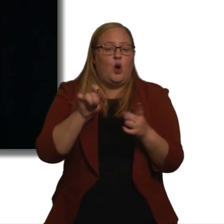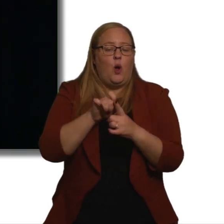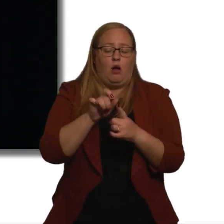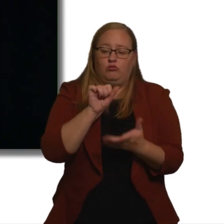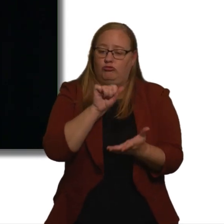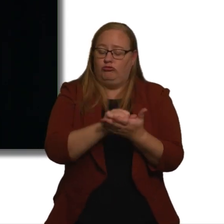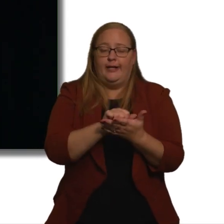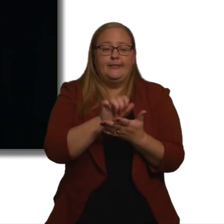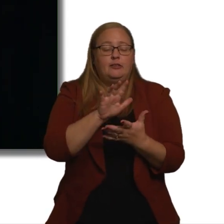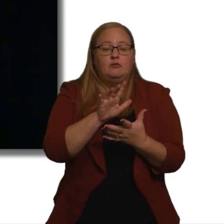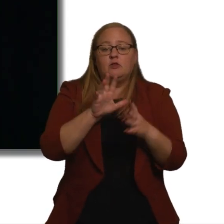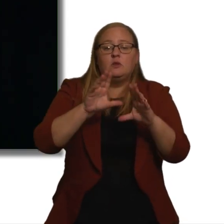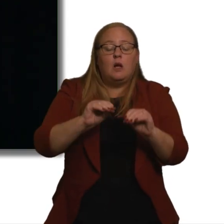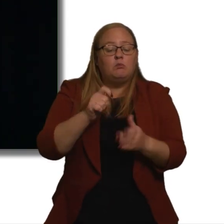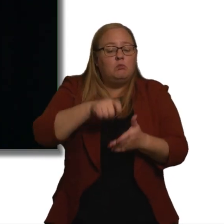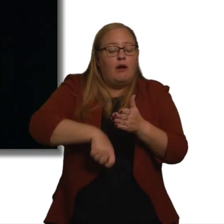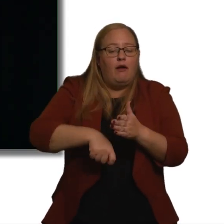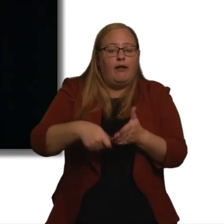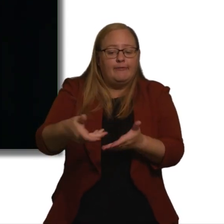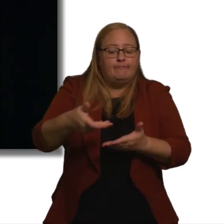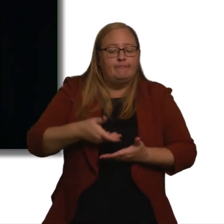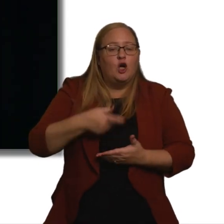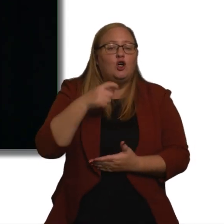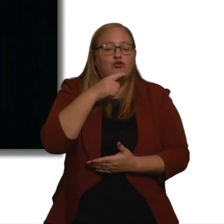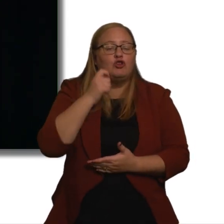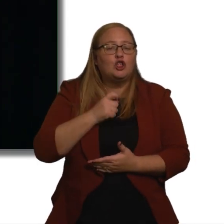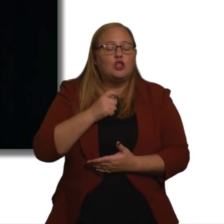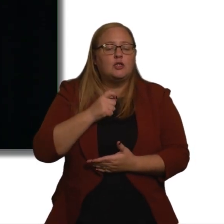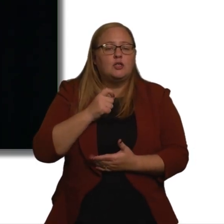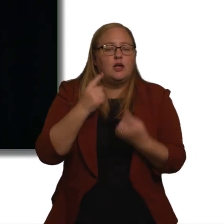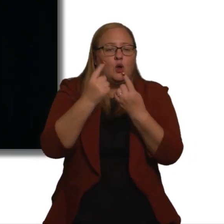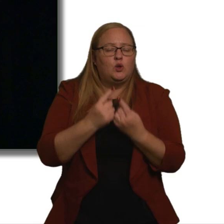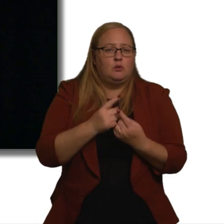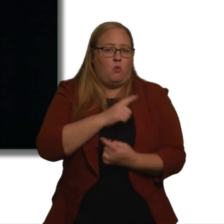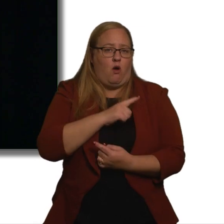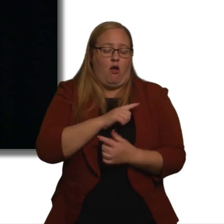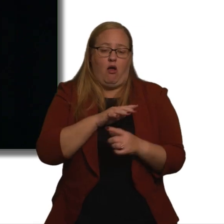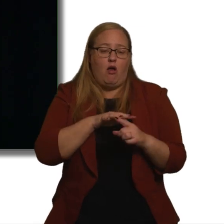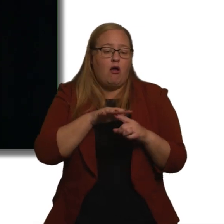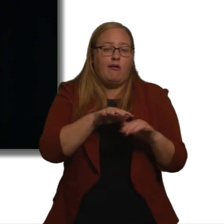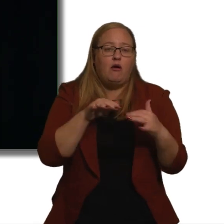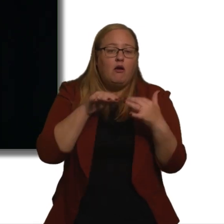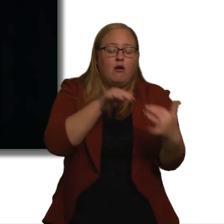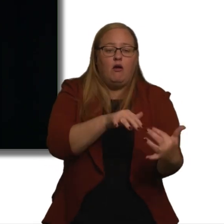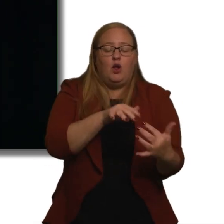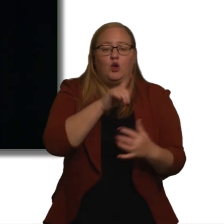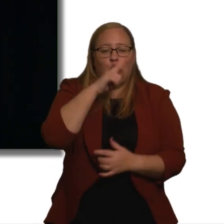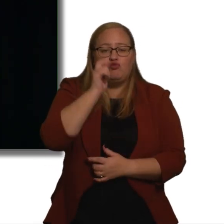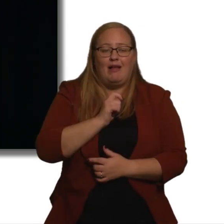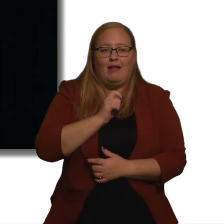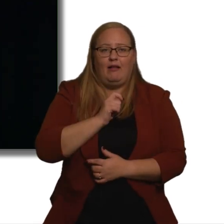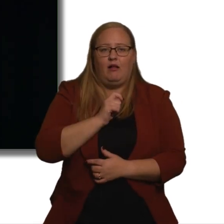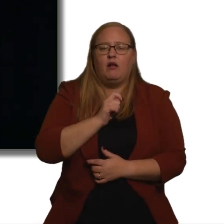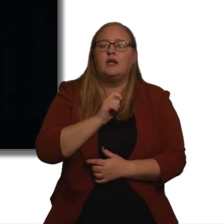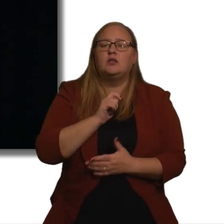following their invasion of Ukraine. According to Save the Children, over 14,000 Palestinian children have